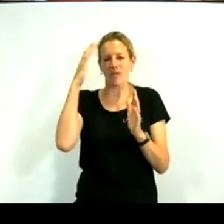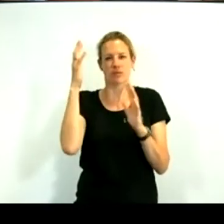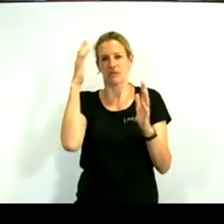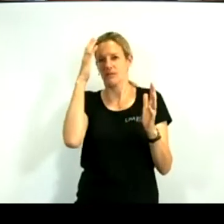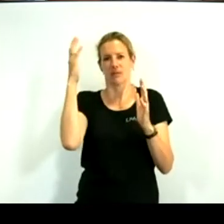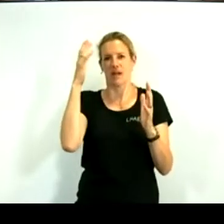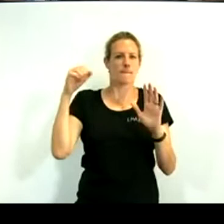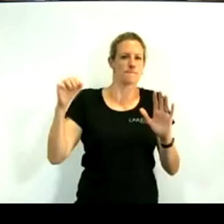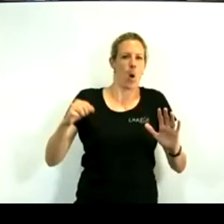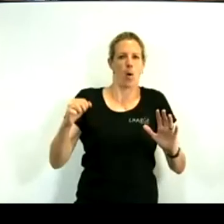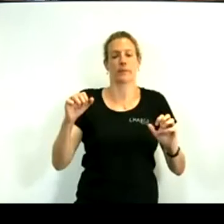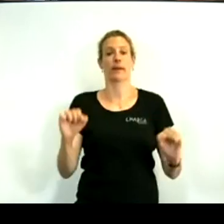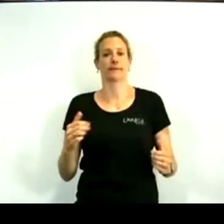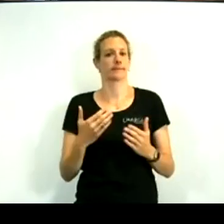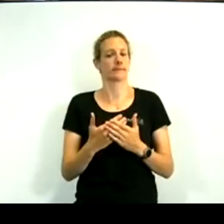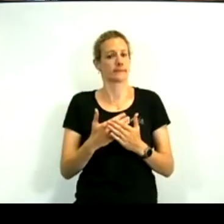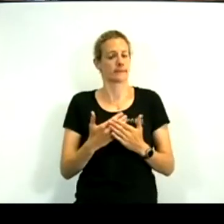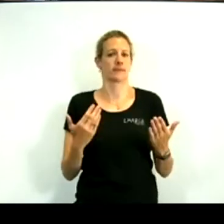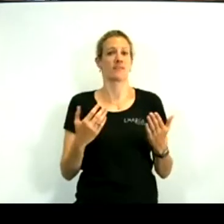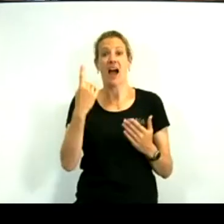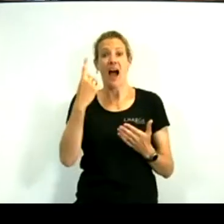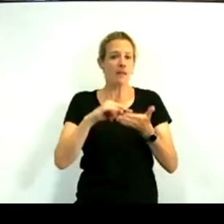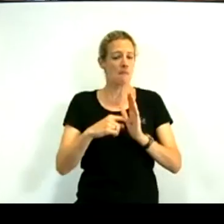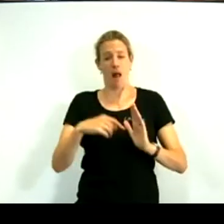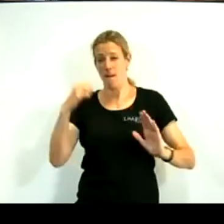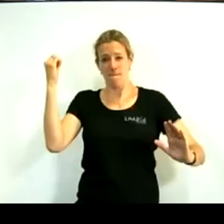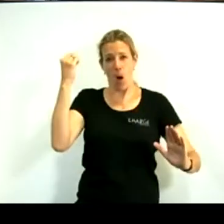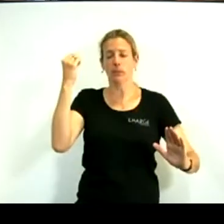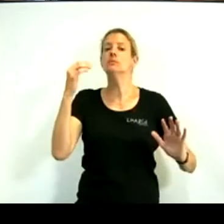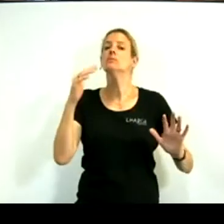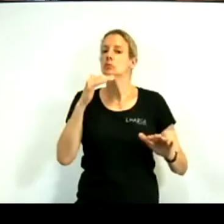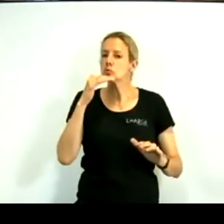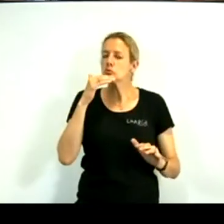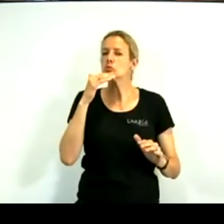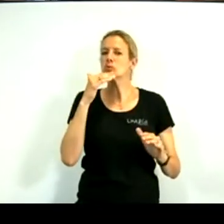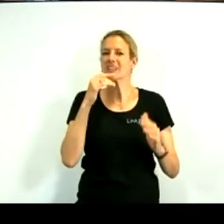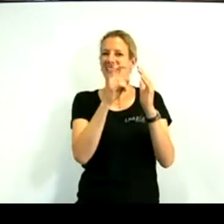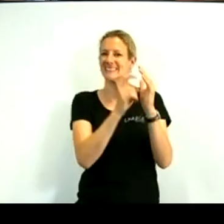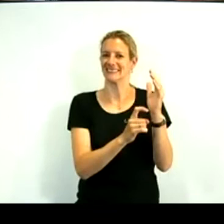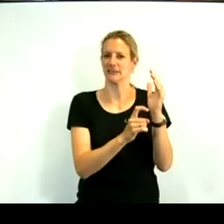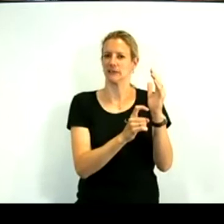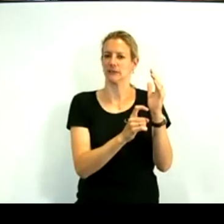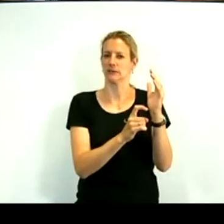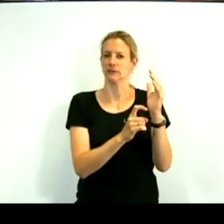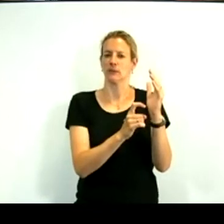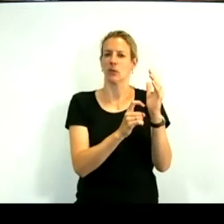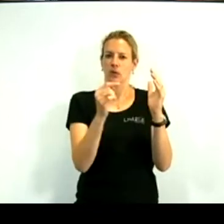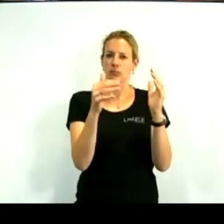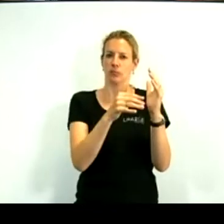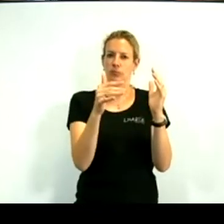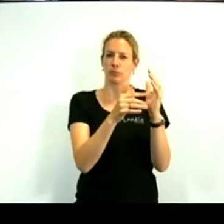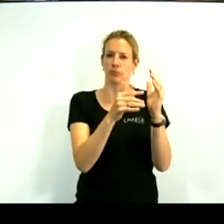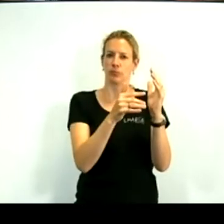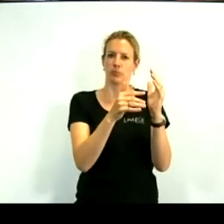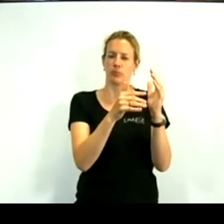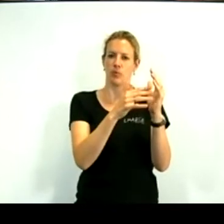those impacts might be enough to make a small tear in the retina, in which case the retina could detach from